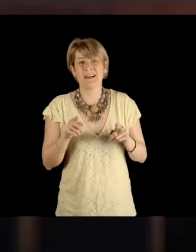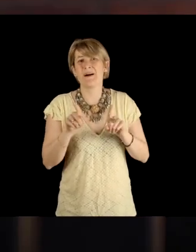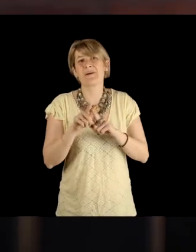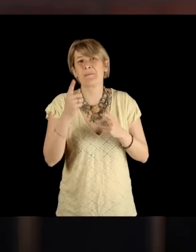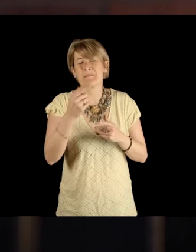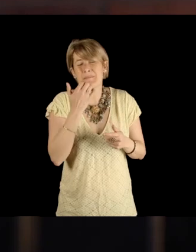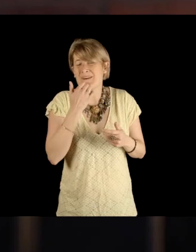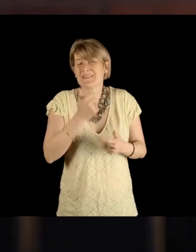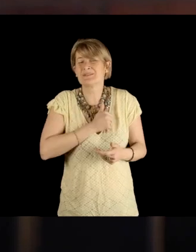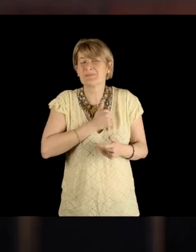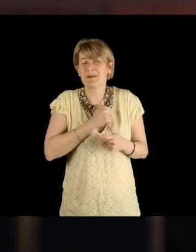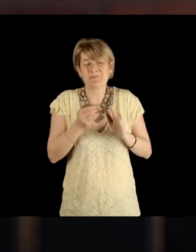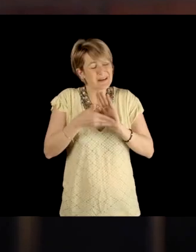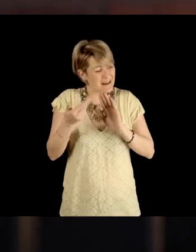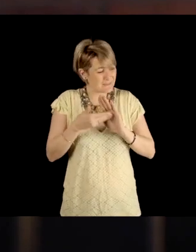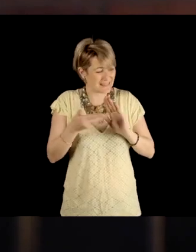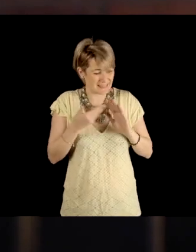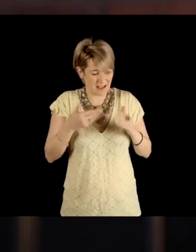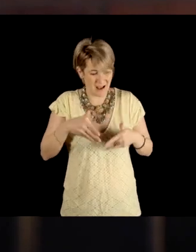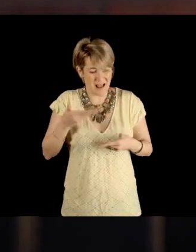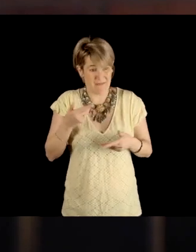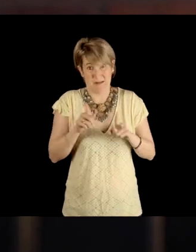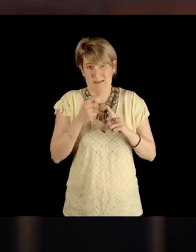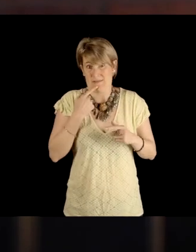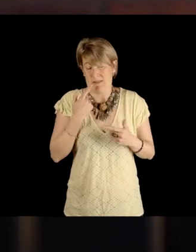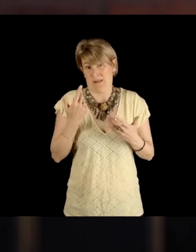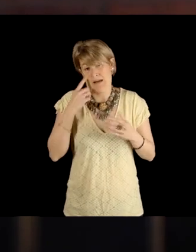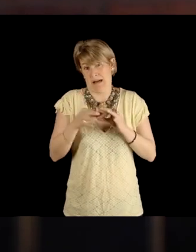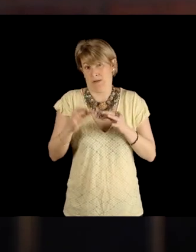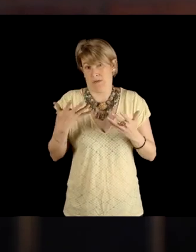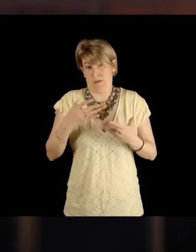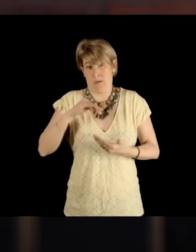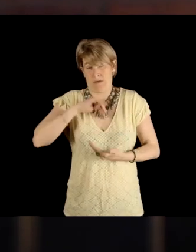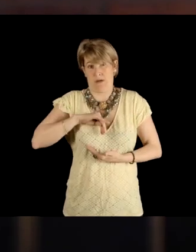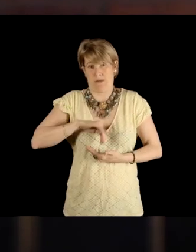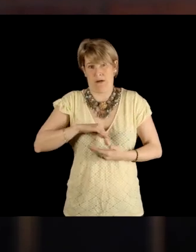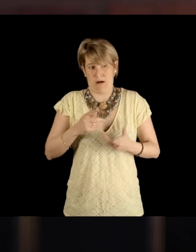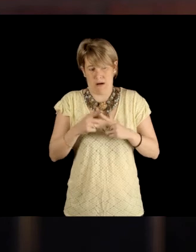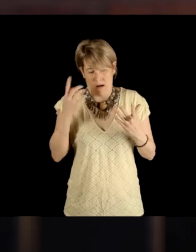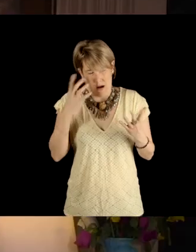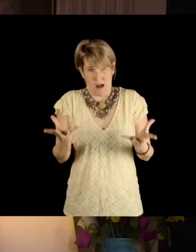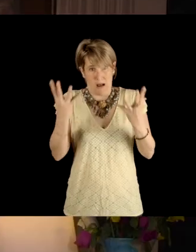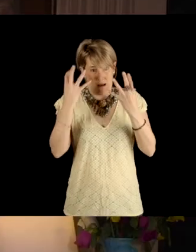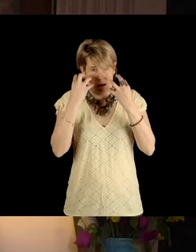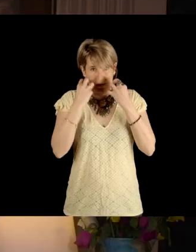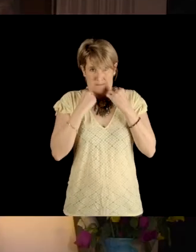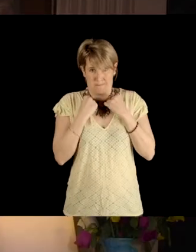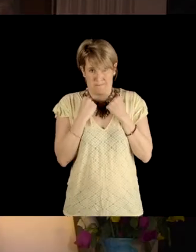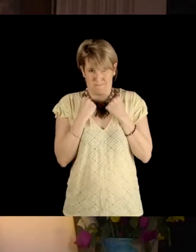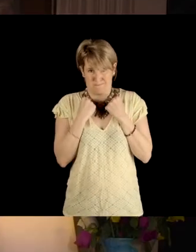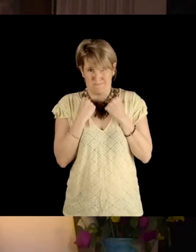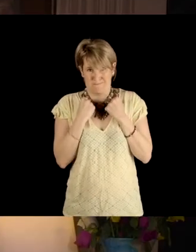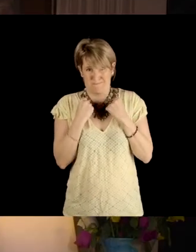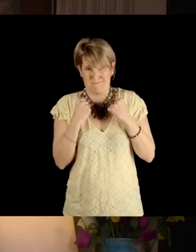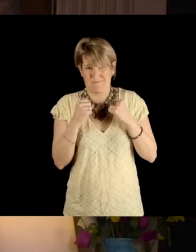So, first the cleaning. When we try to remove impressions, we must not